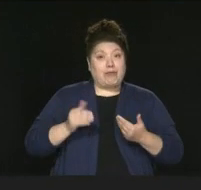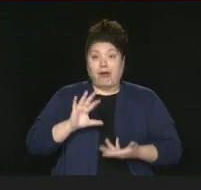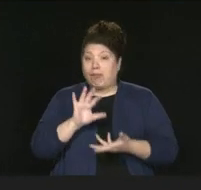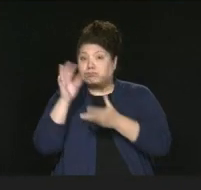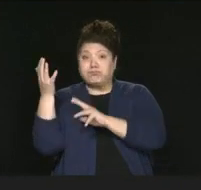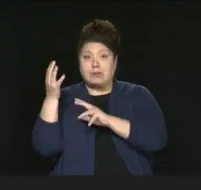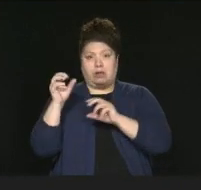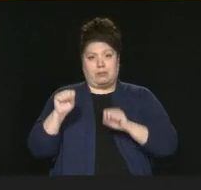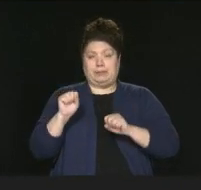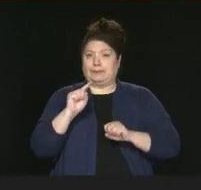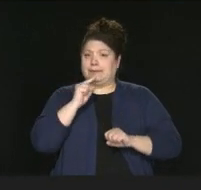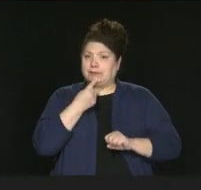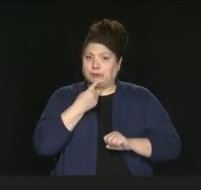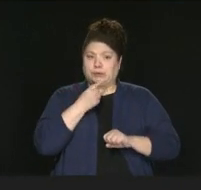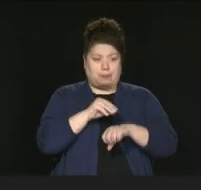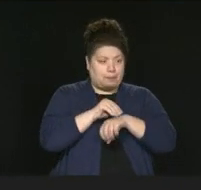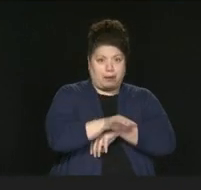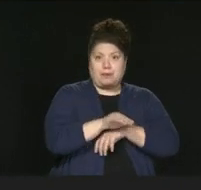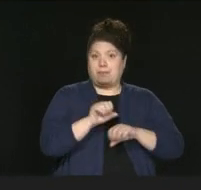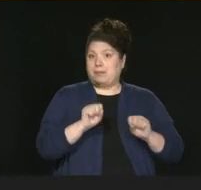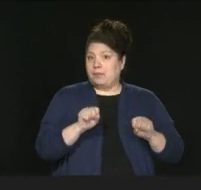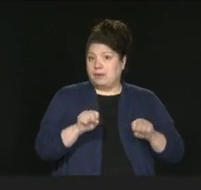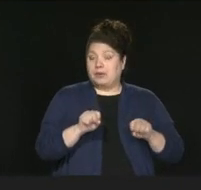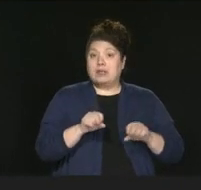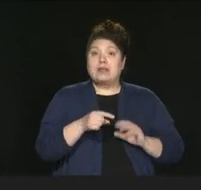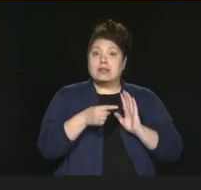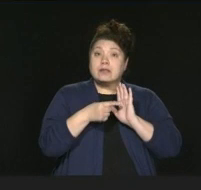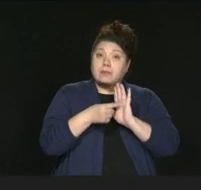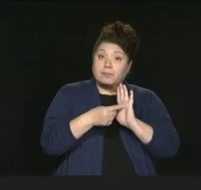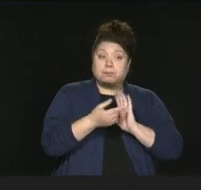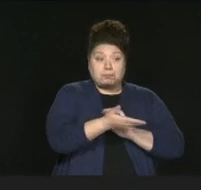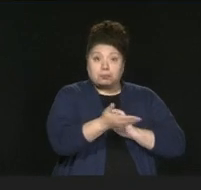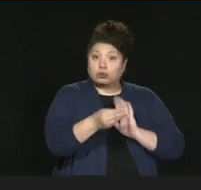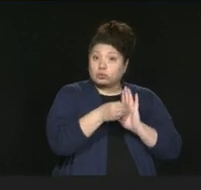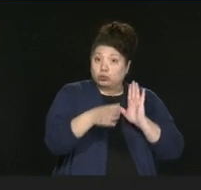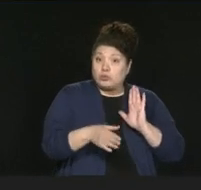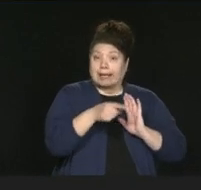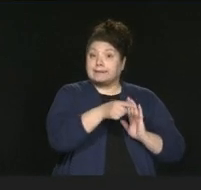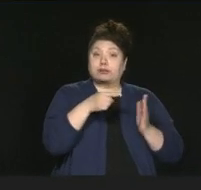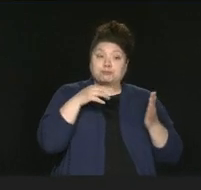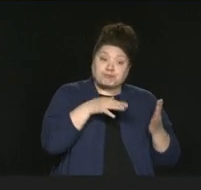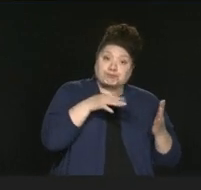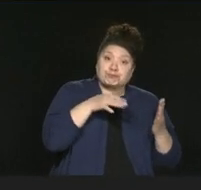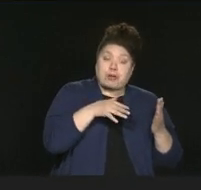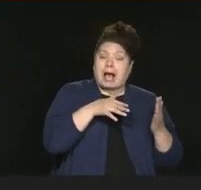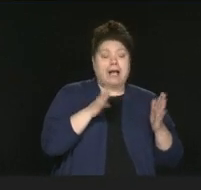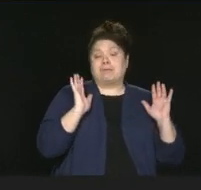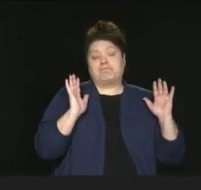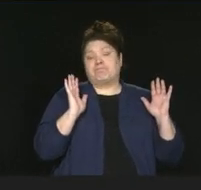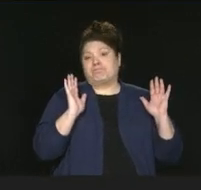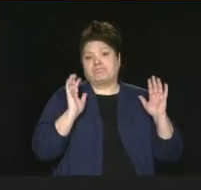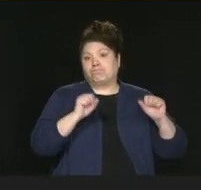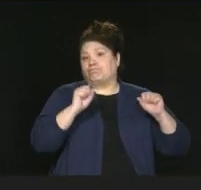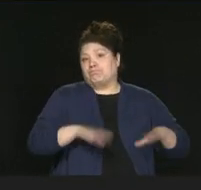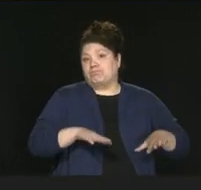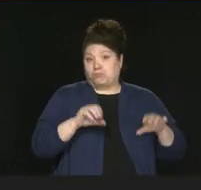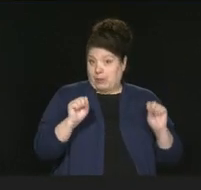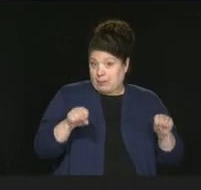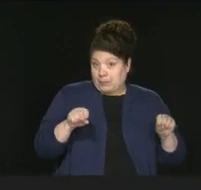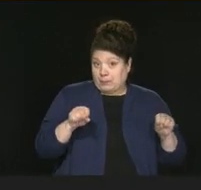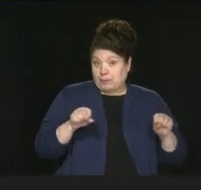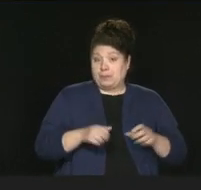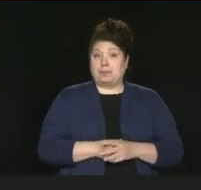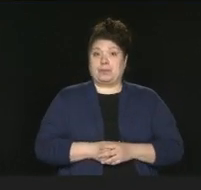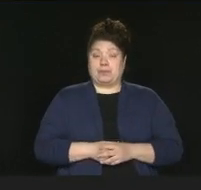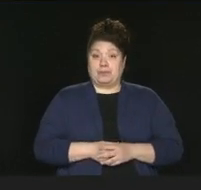example, the decision by students to pursue their studies or to abandon them for now. And, of course, it also